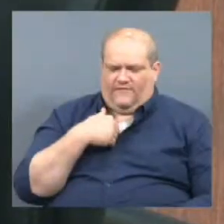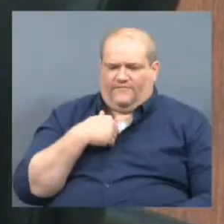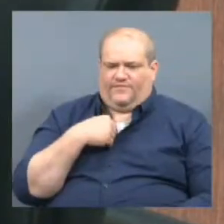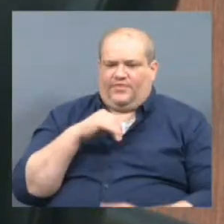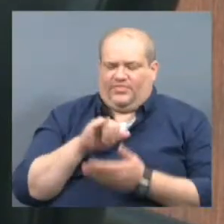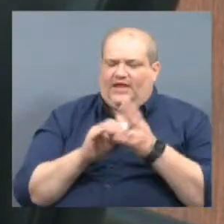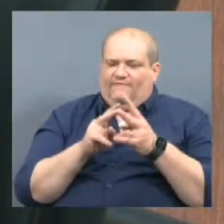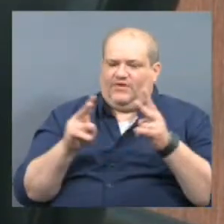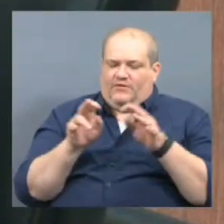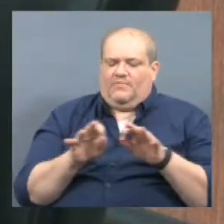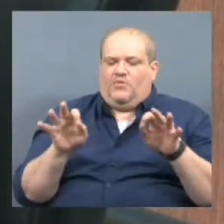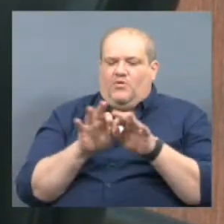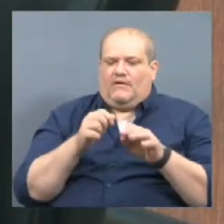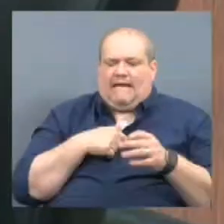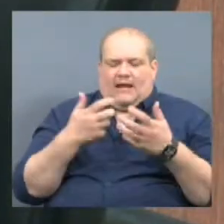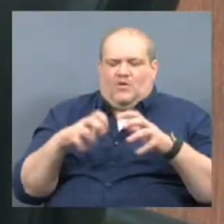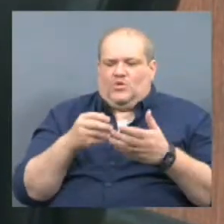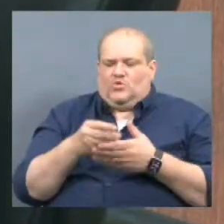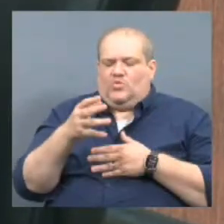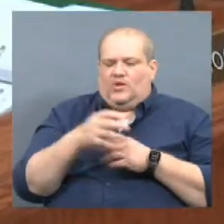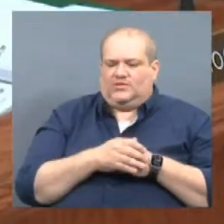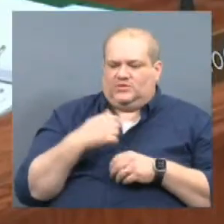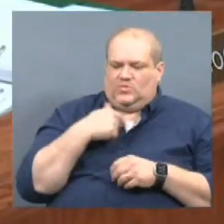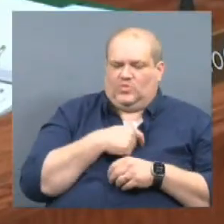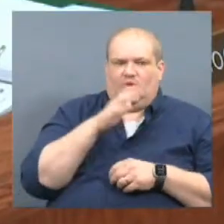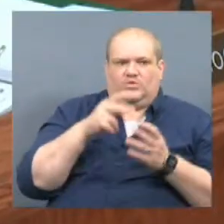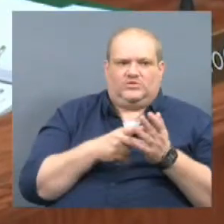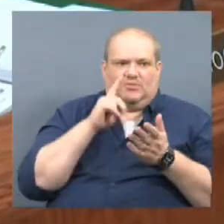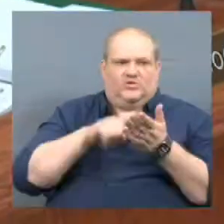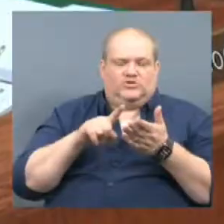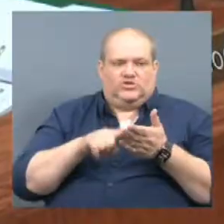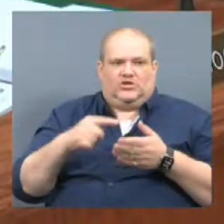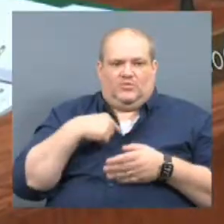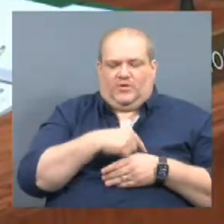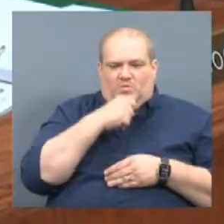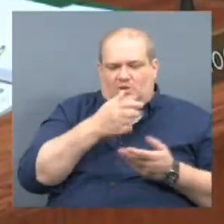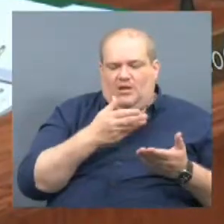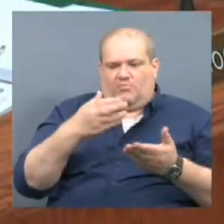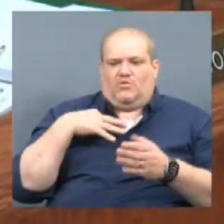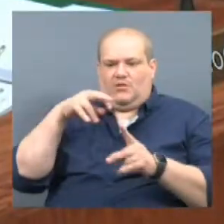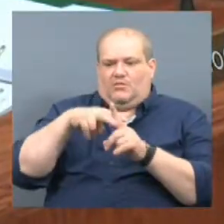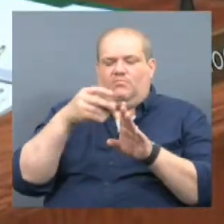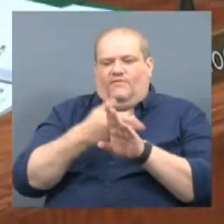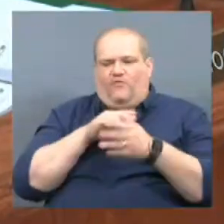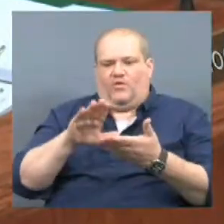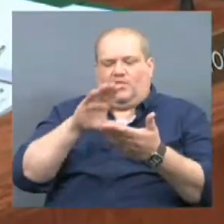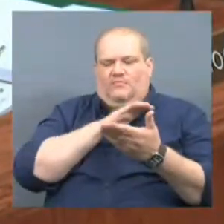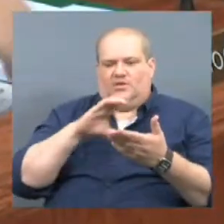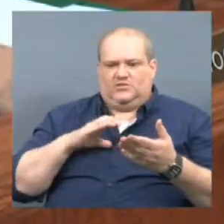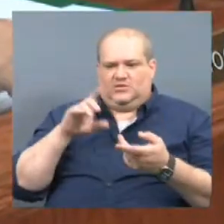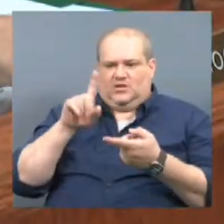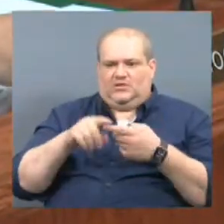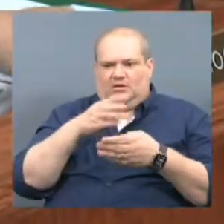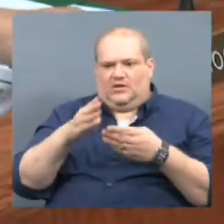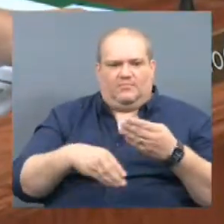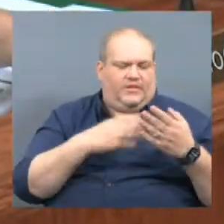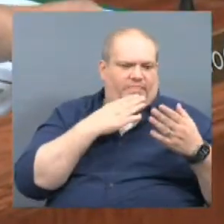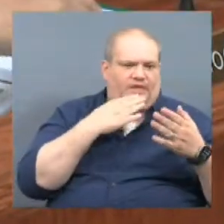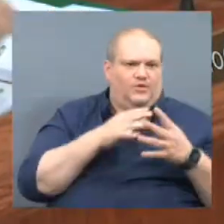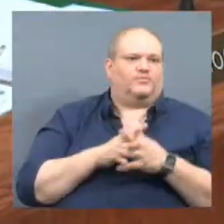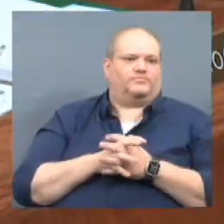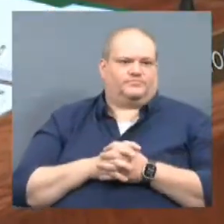That's going to be very important. I don't want to waste. We will double check, but we would not bring an application before this commission unless it was complete. Okay, thank